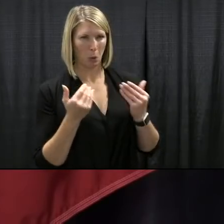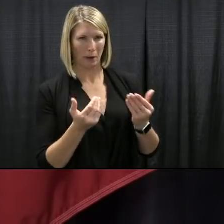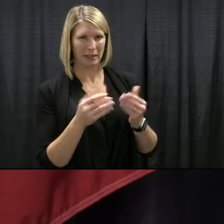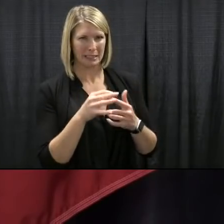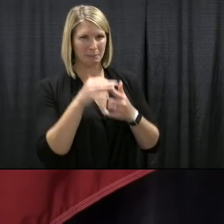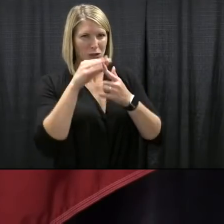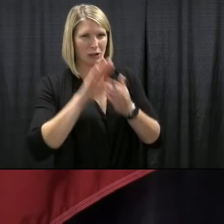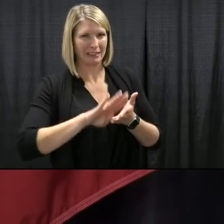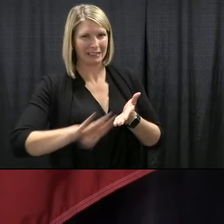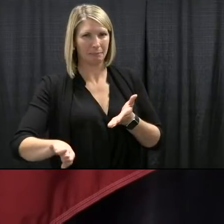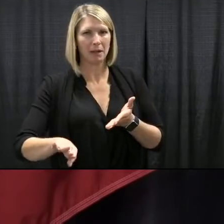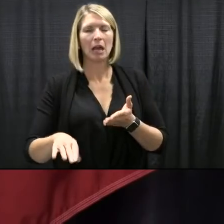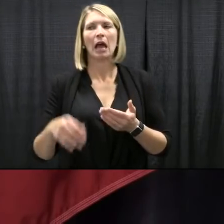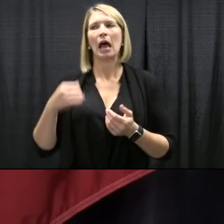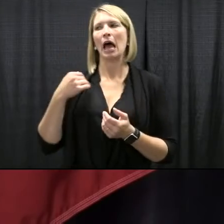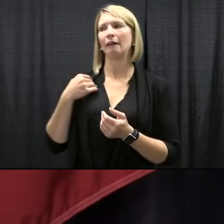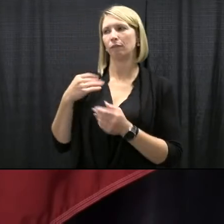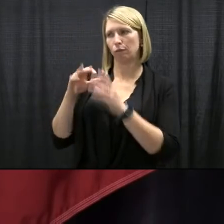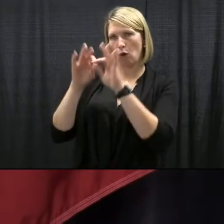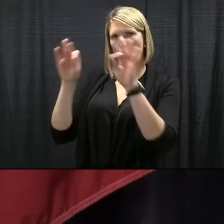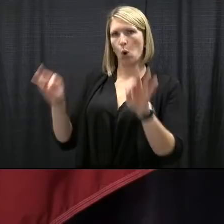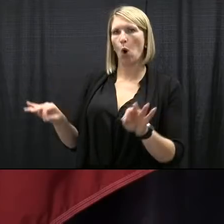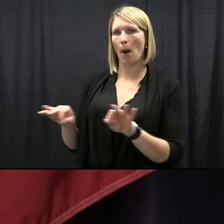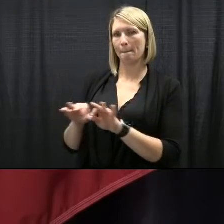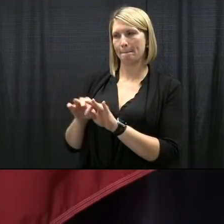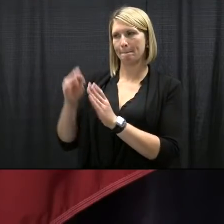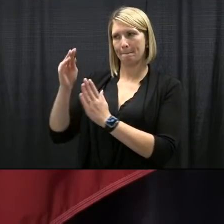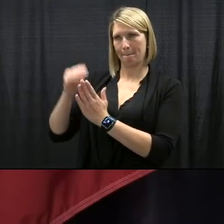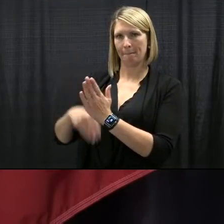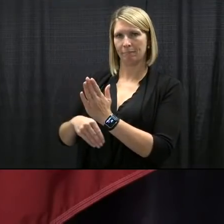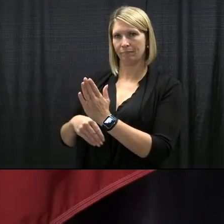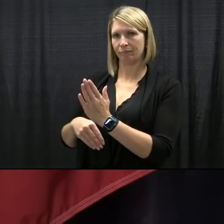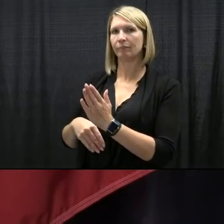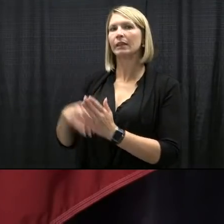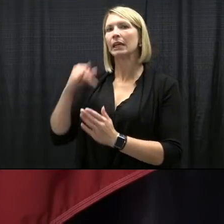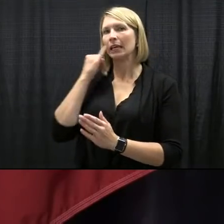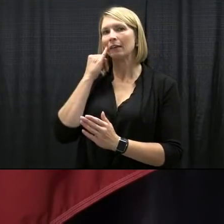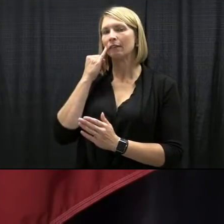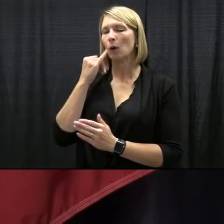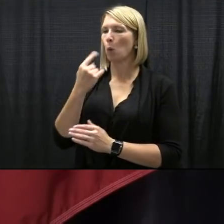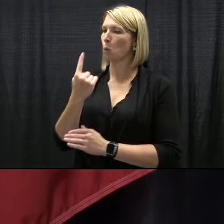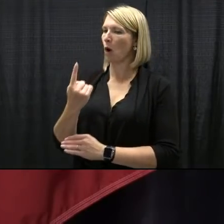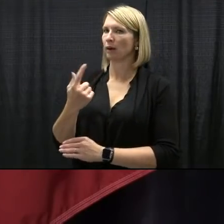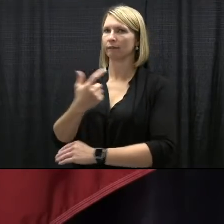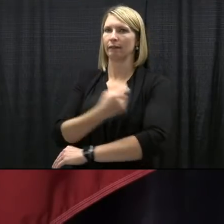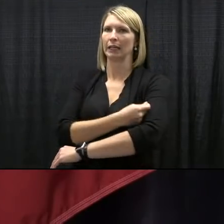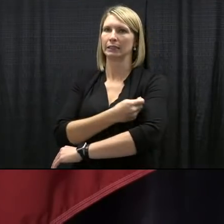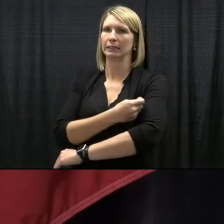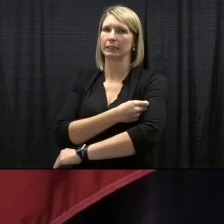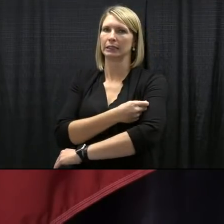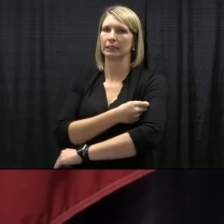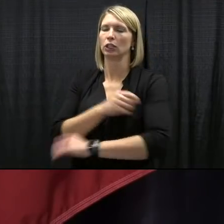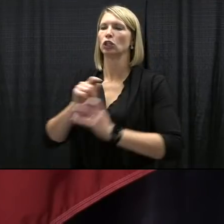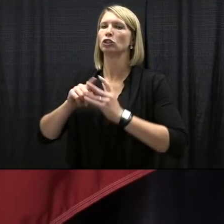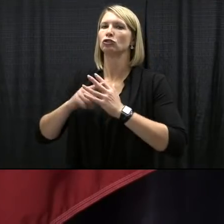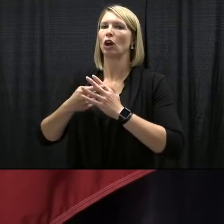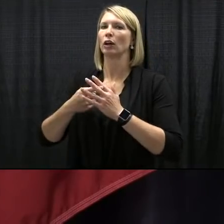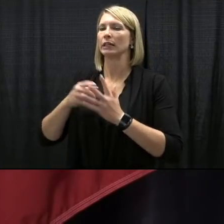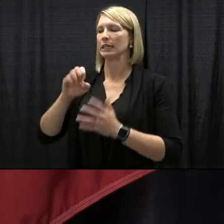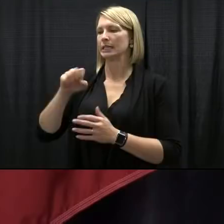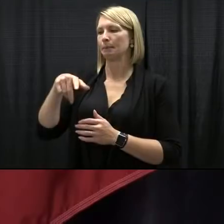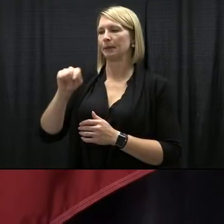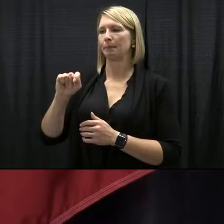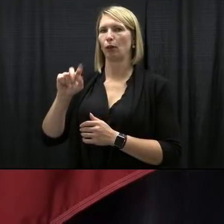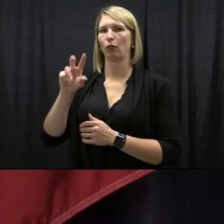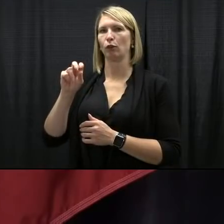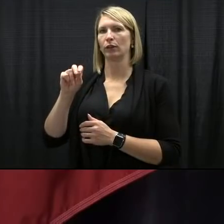So that's how we do it. But starting September 30th, yes, if you're partially vaccinated, you would have to